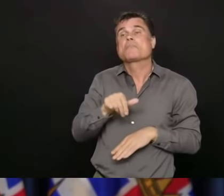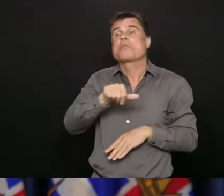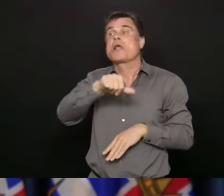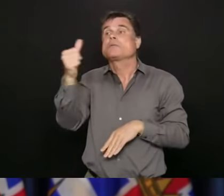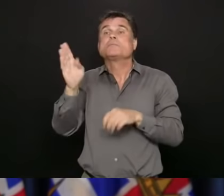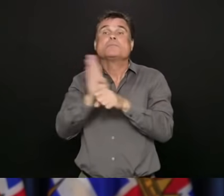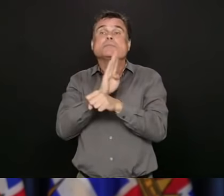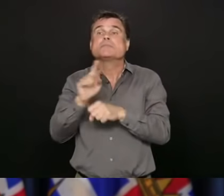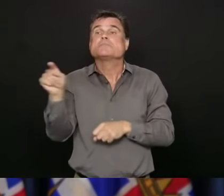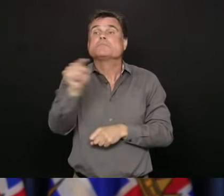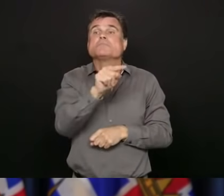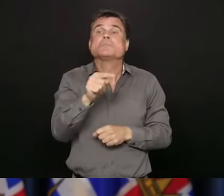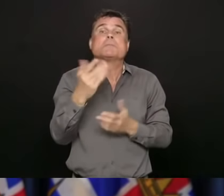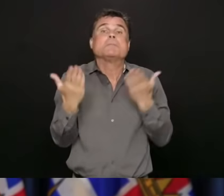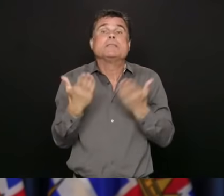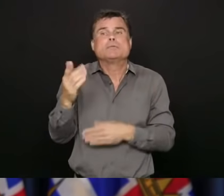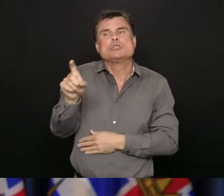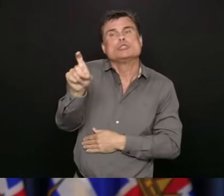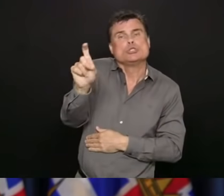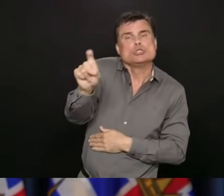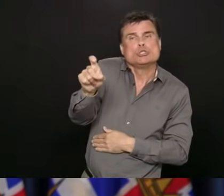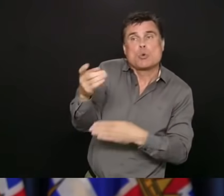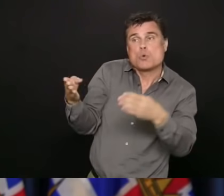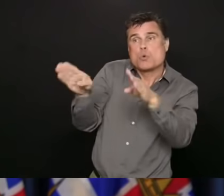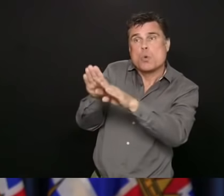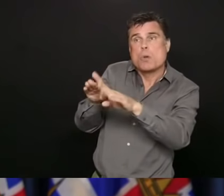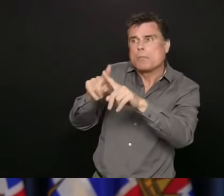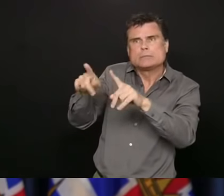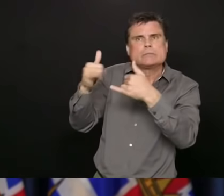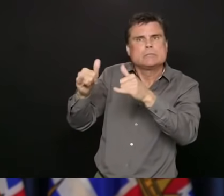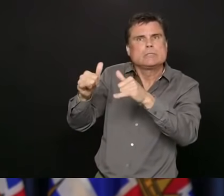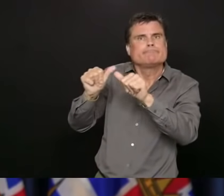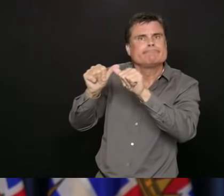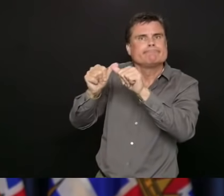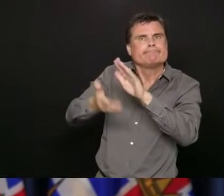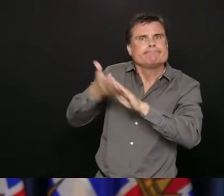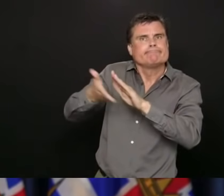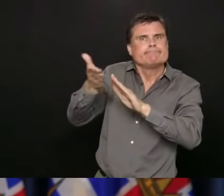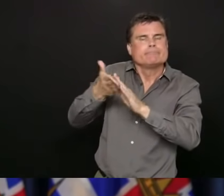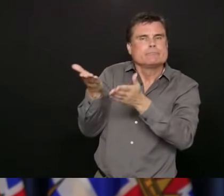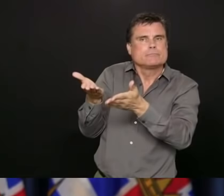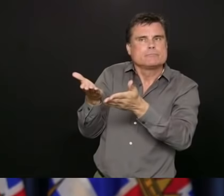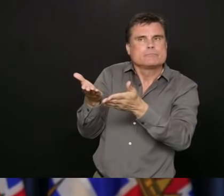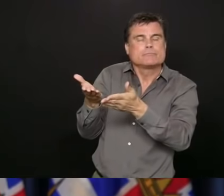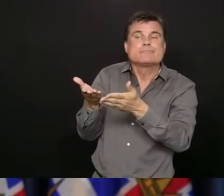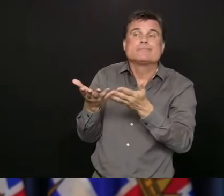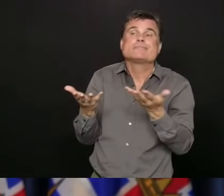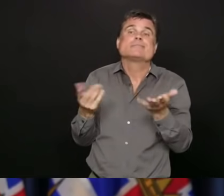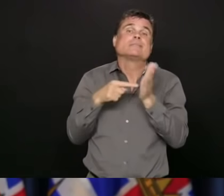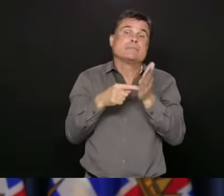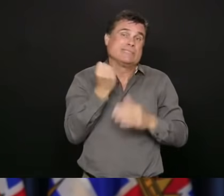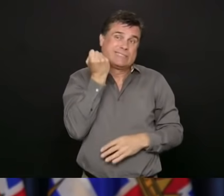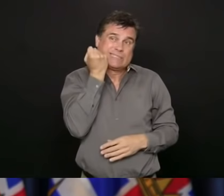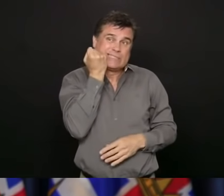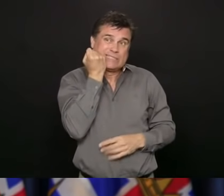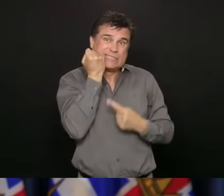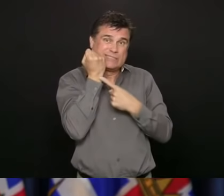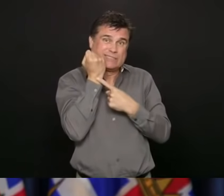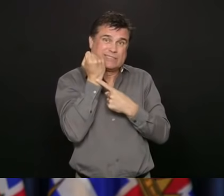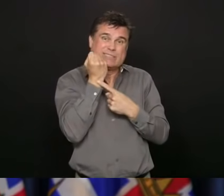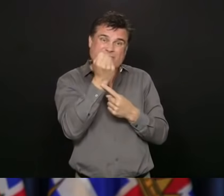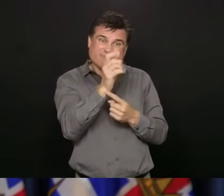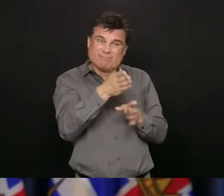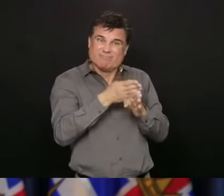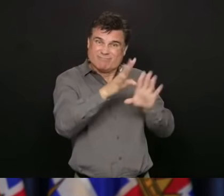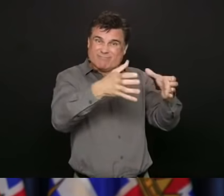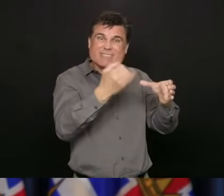services back up and running as quickly as possible, but that is a high-risk area, and Dr. Henry and her staff are working with the